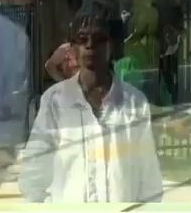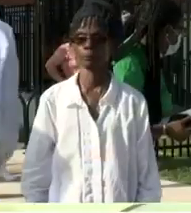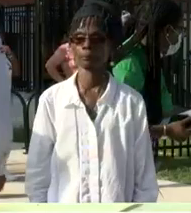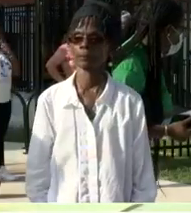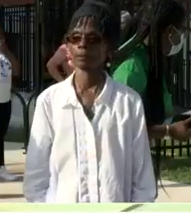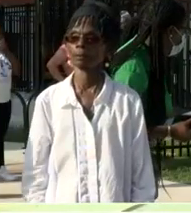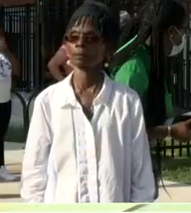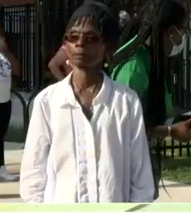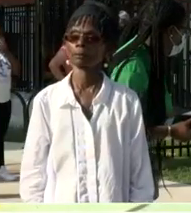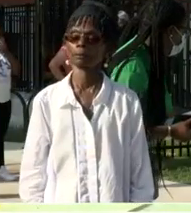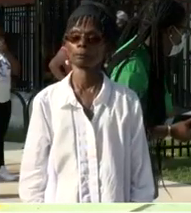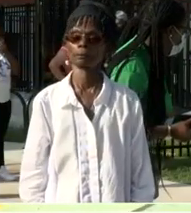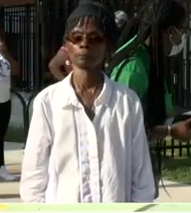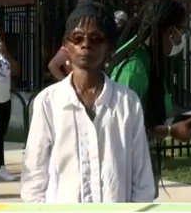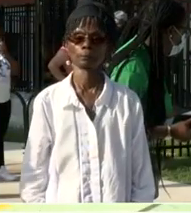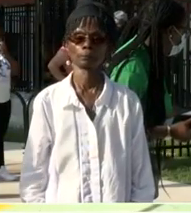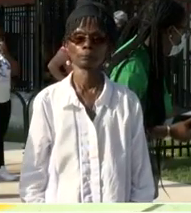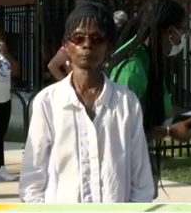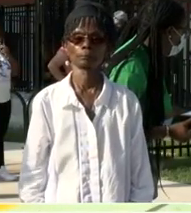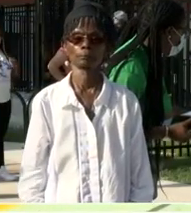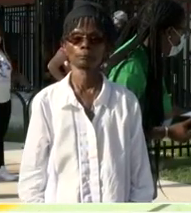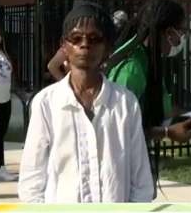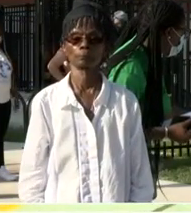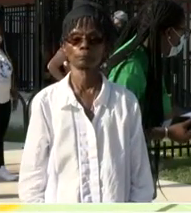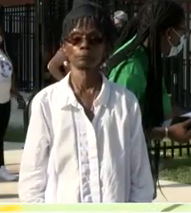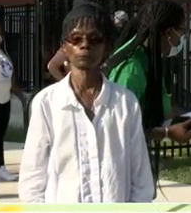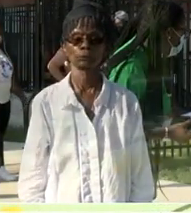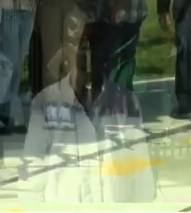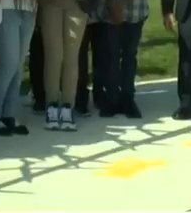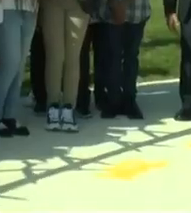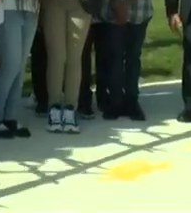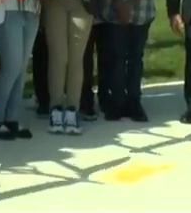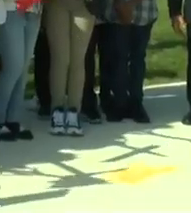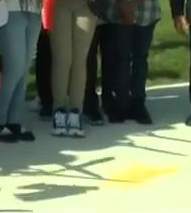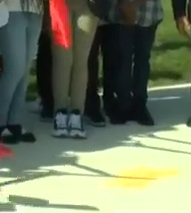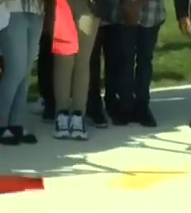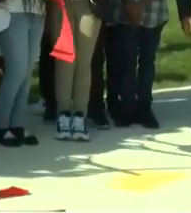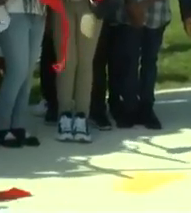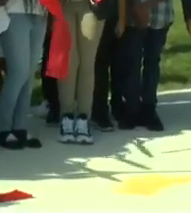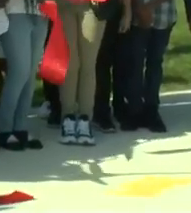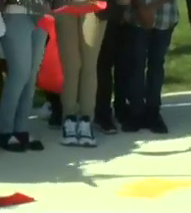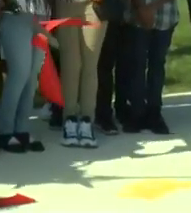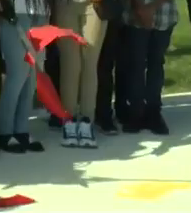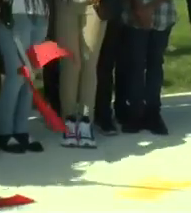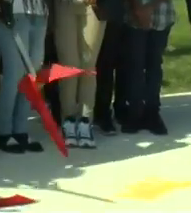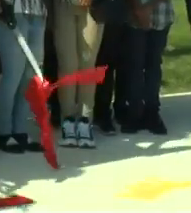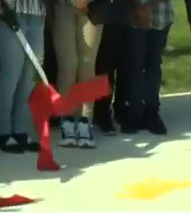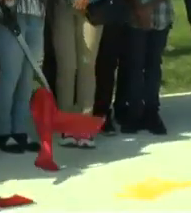Okay, on the count of 3. 1, 2, 3.